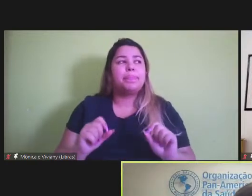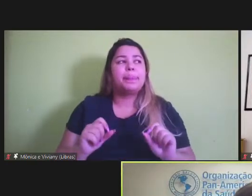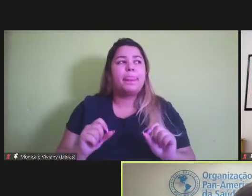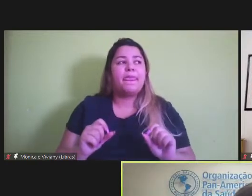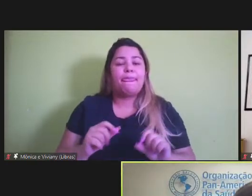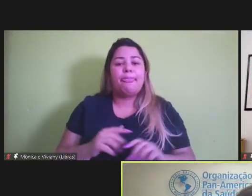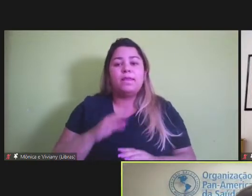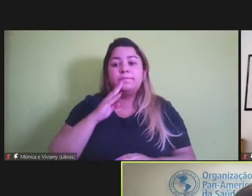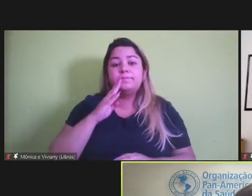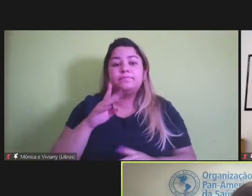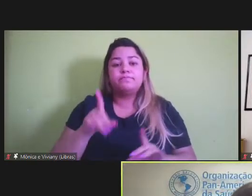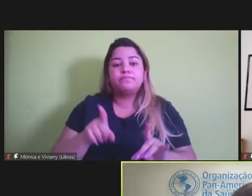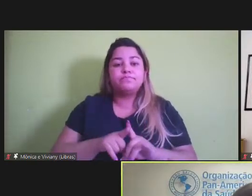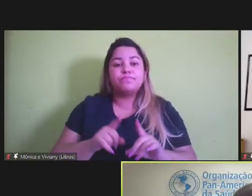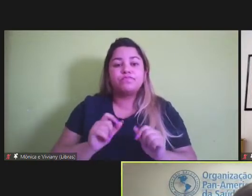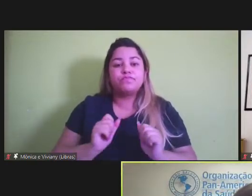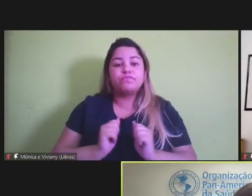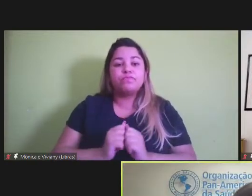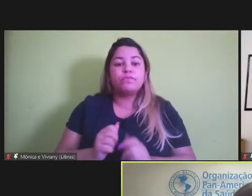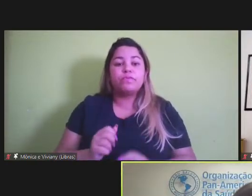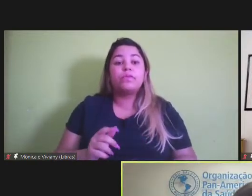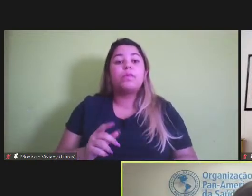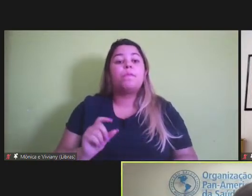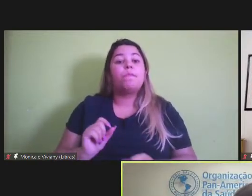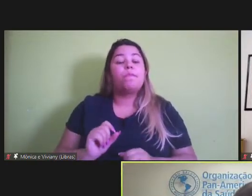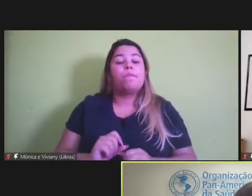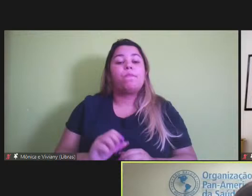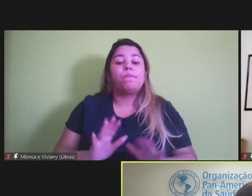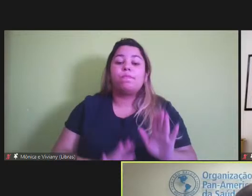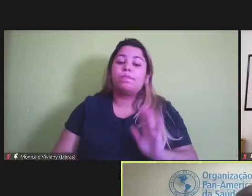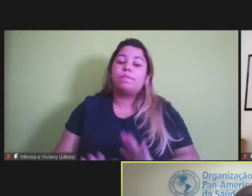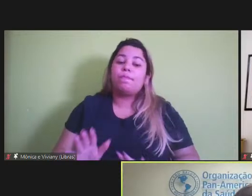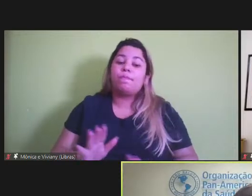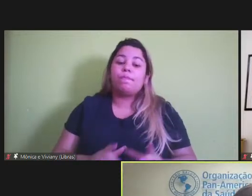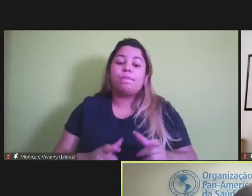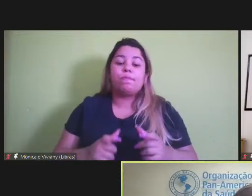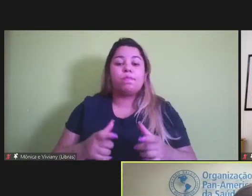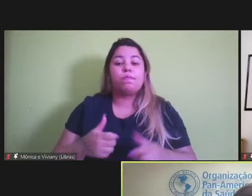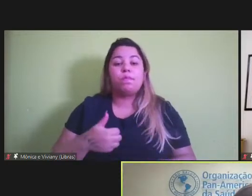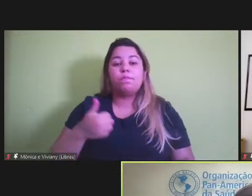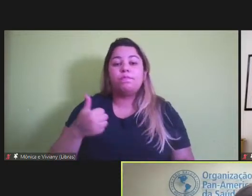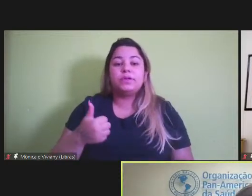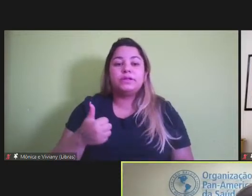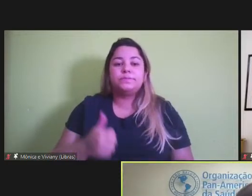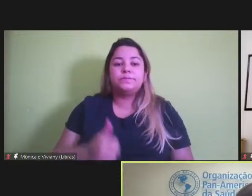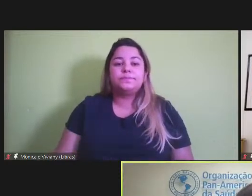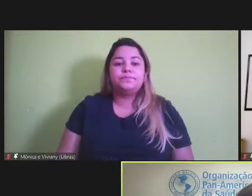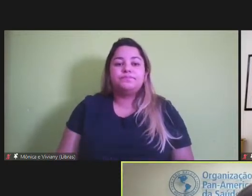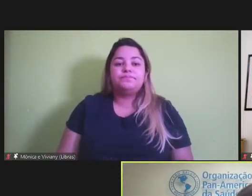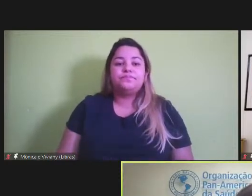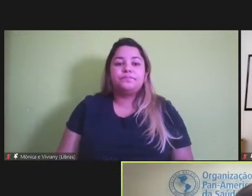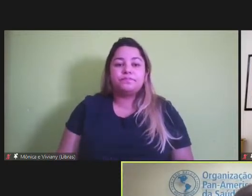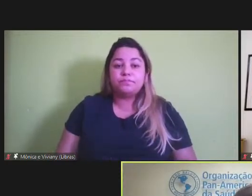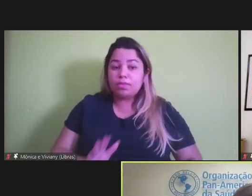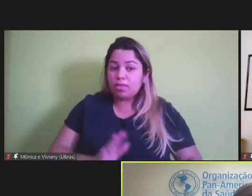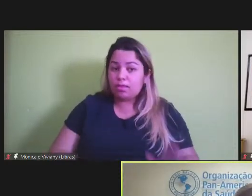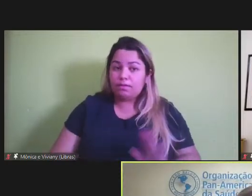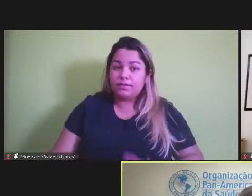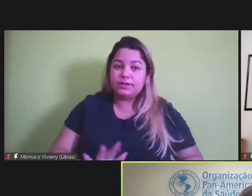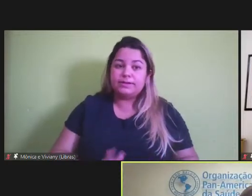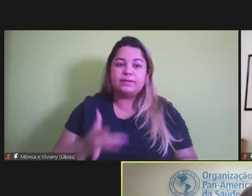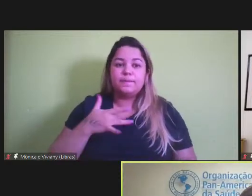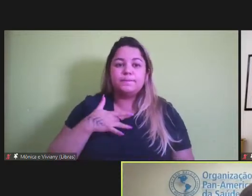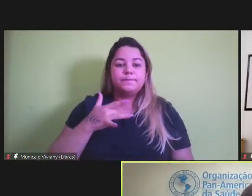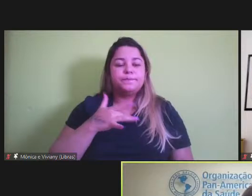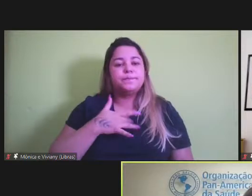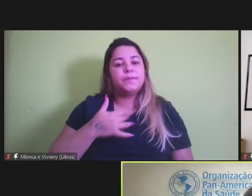this professional education to happen. It is one of the reasons is that together we can provide better